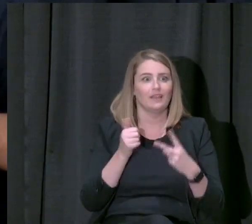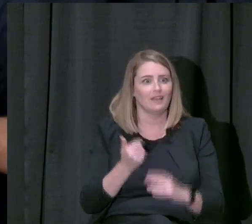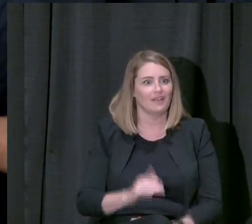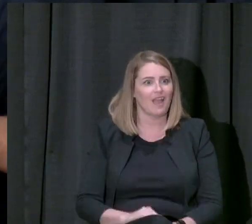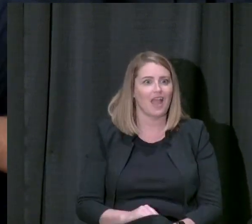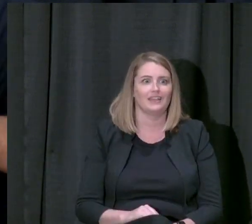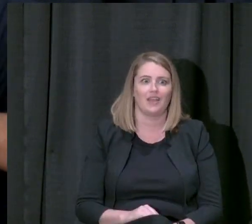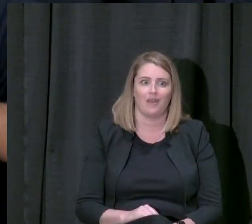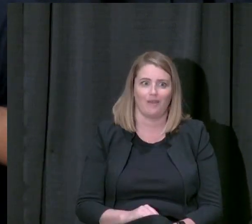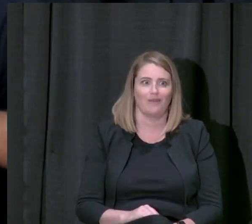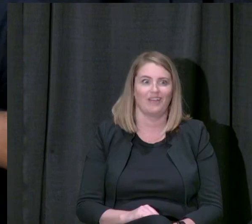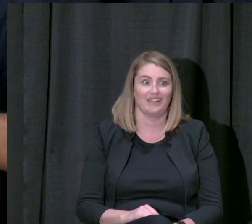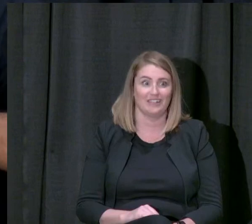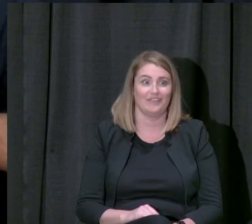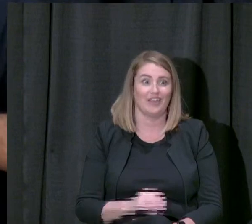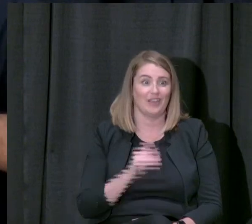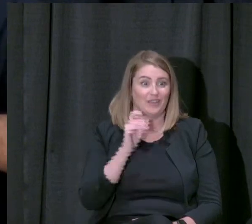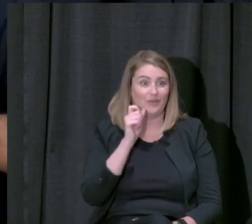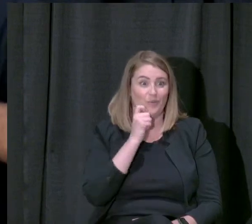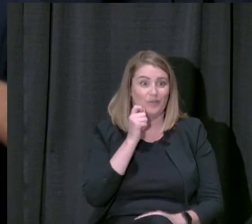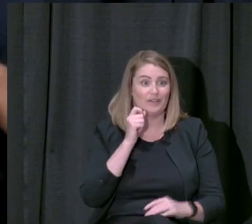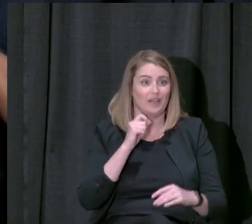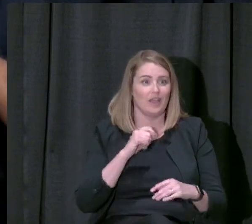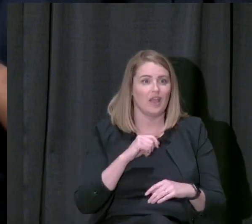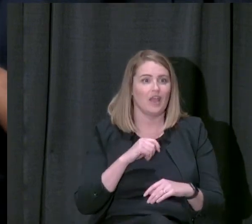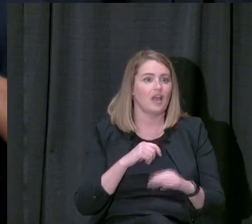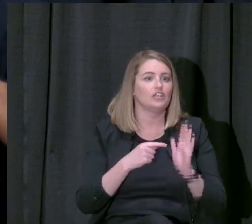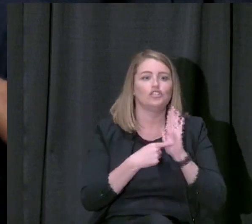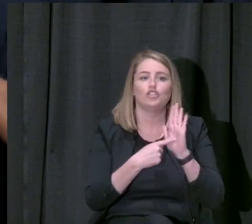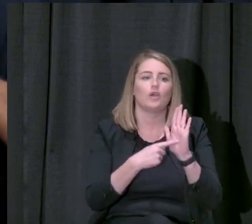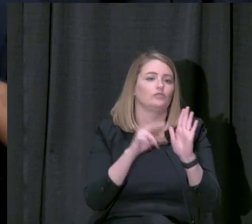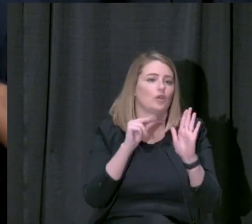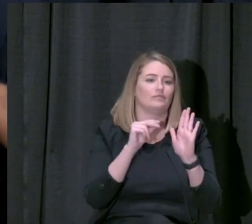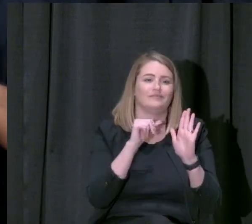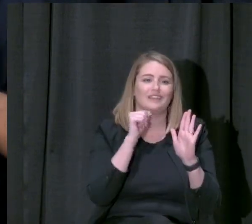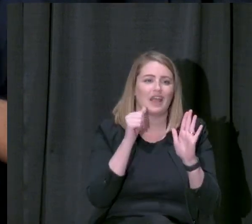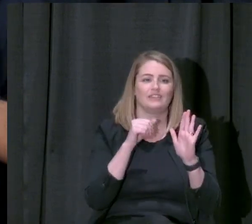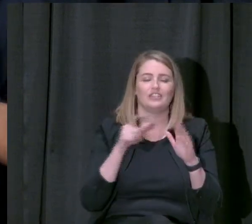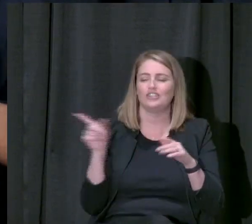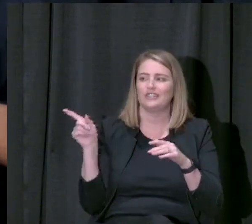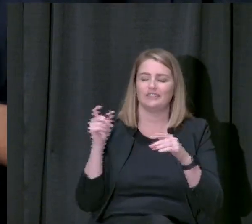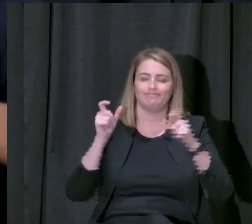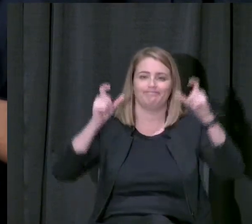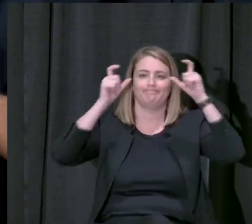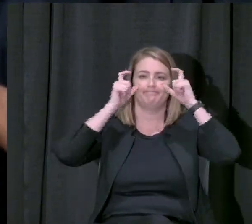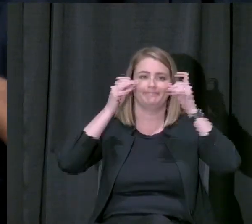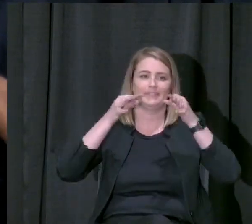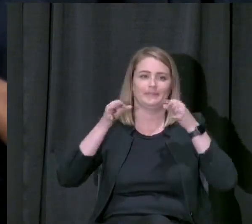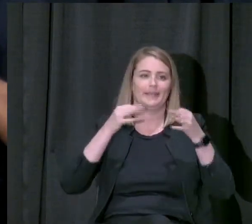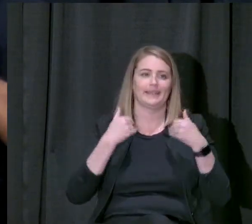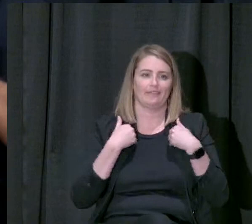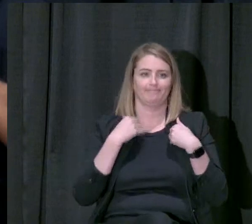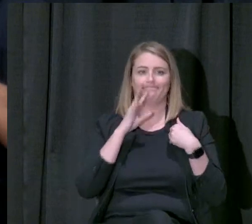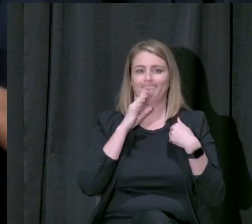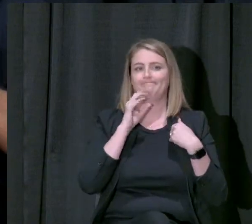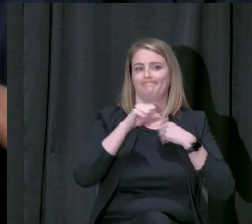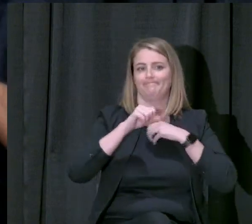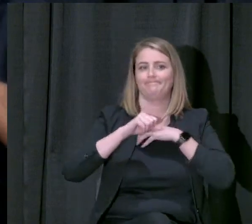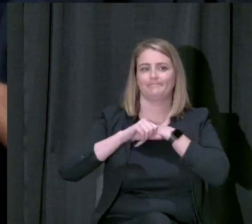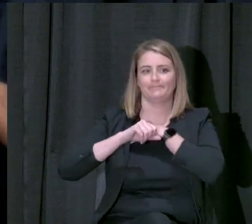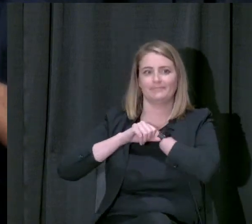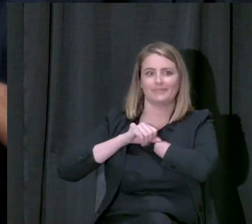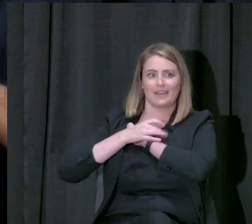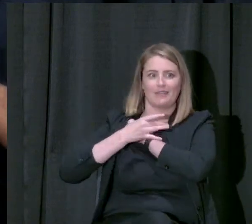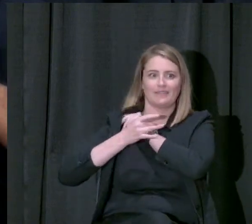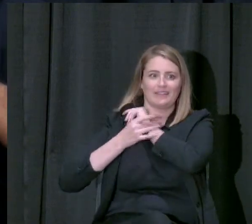image captioning AI, which is actually my favorite thing, actually, because you can just take an image and it understands all the aspects of the image, like it